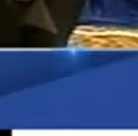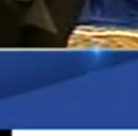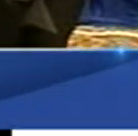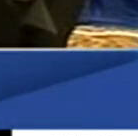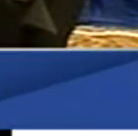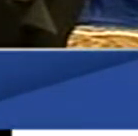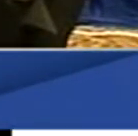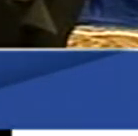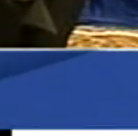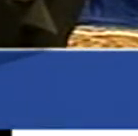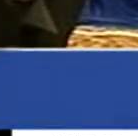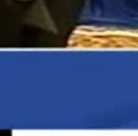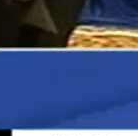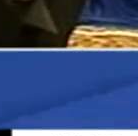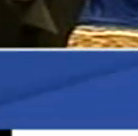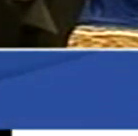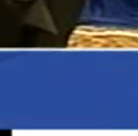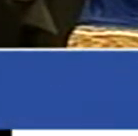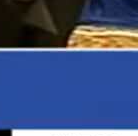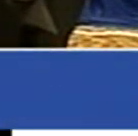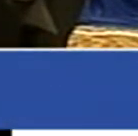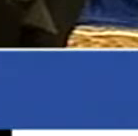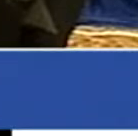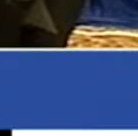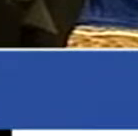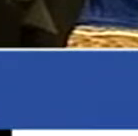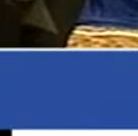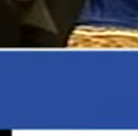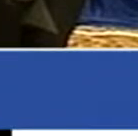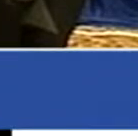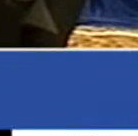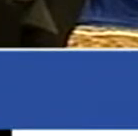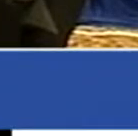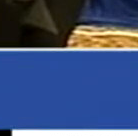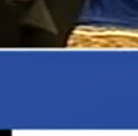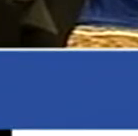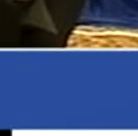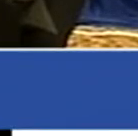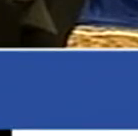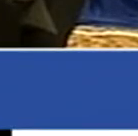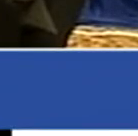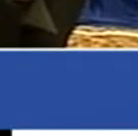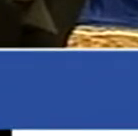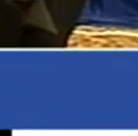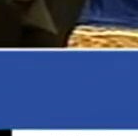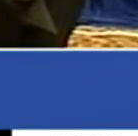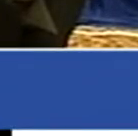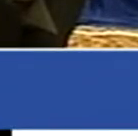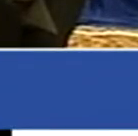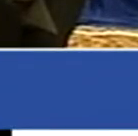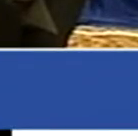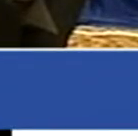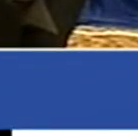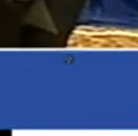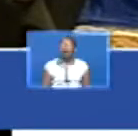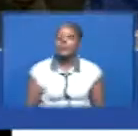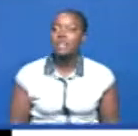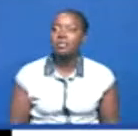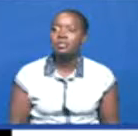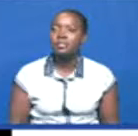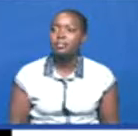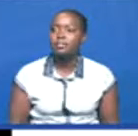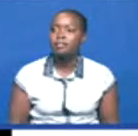For taking us back in time. I'm sure many of you can relate to that song. Yes. And Kenya